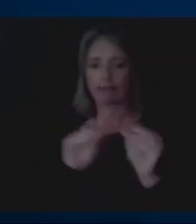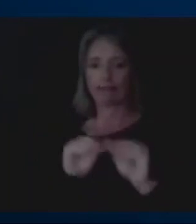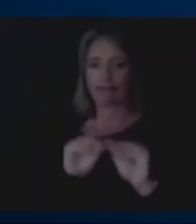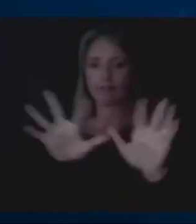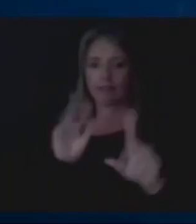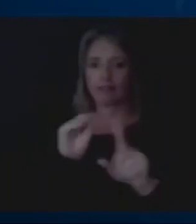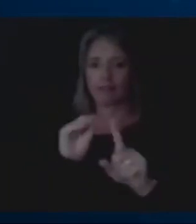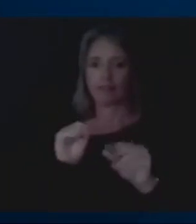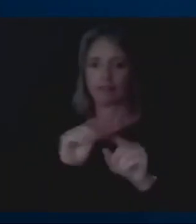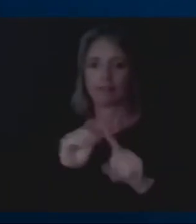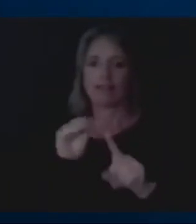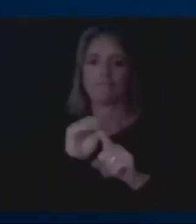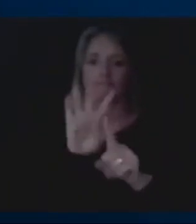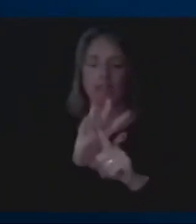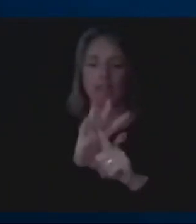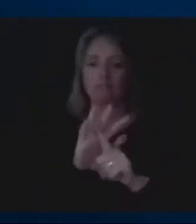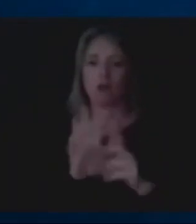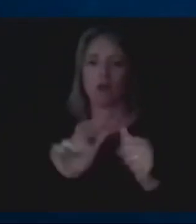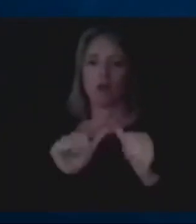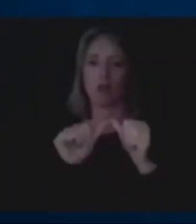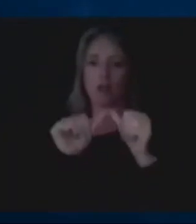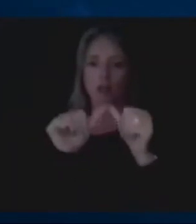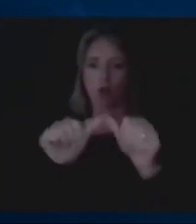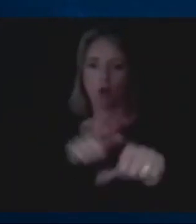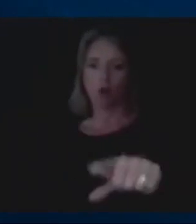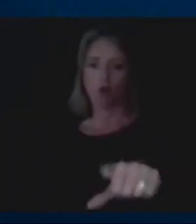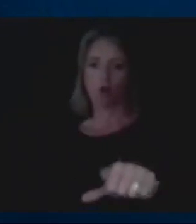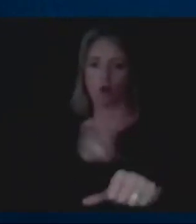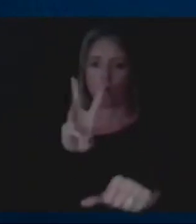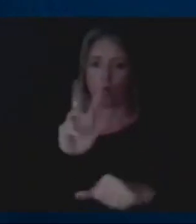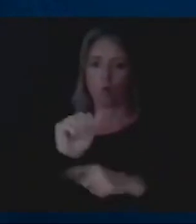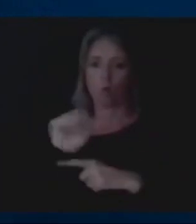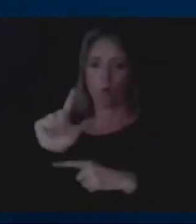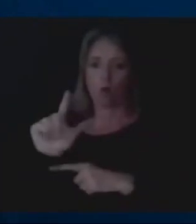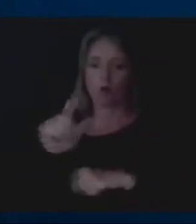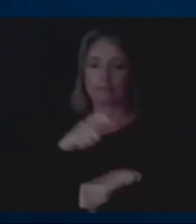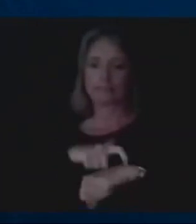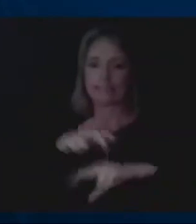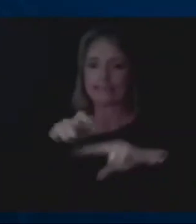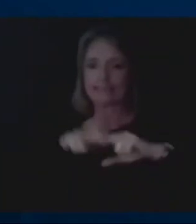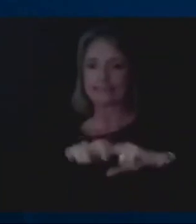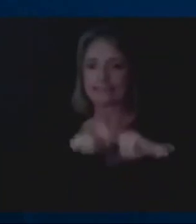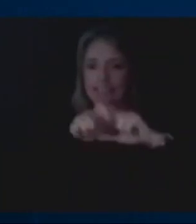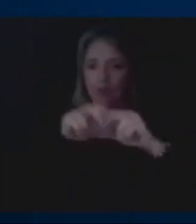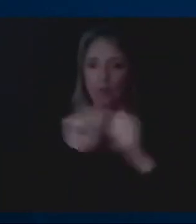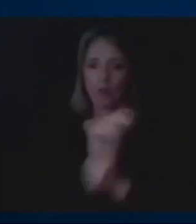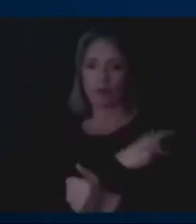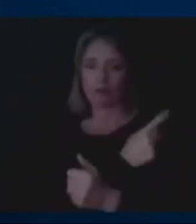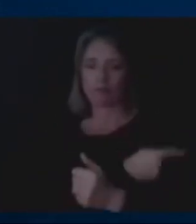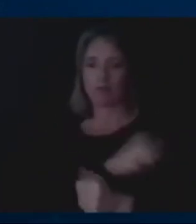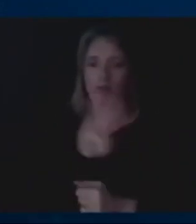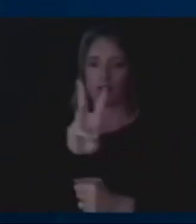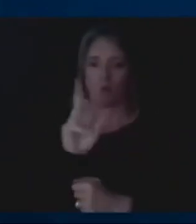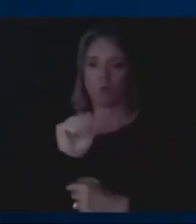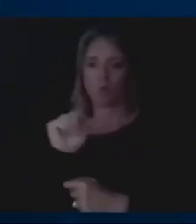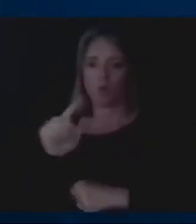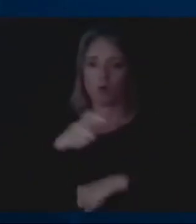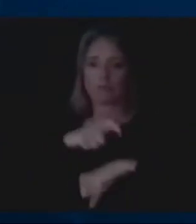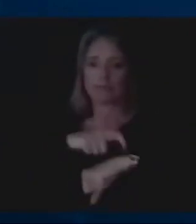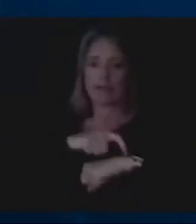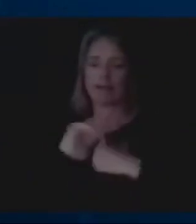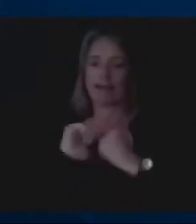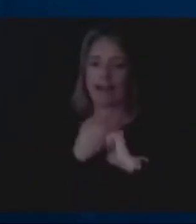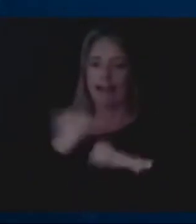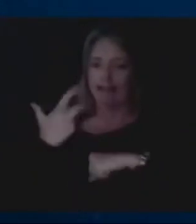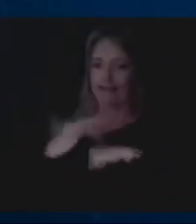wall time for those paramedics. If paramedics are sitting with their patients in wall time, how is their availability to respond to